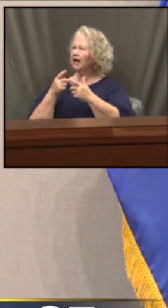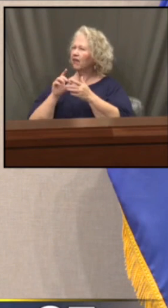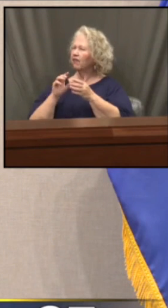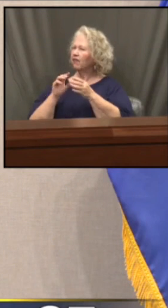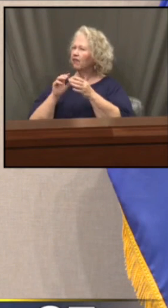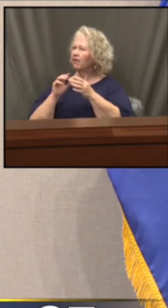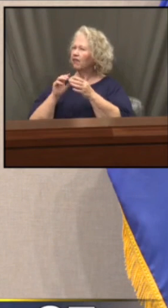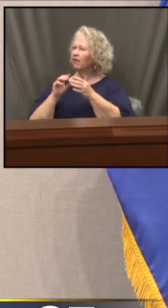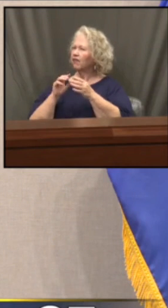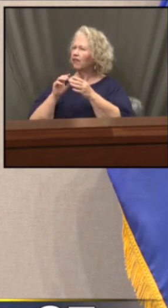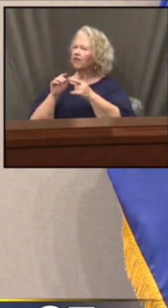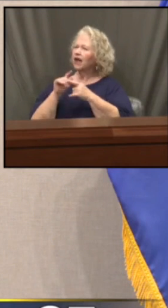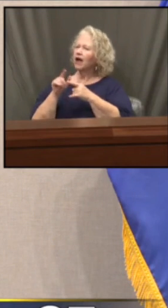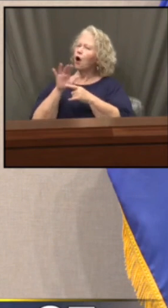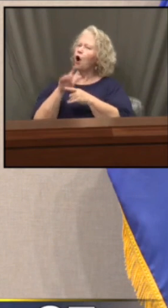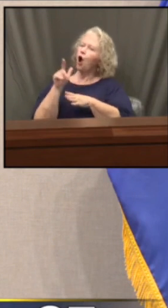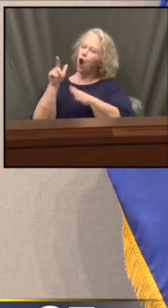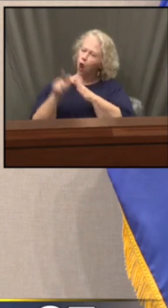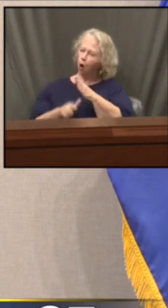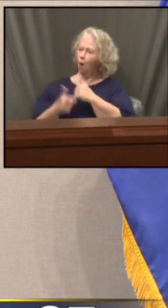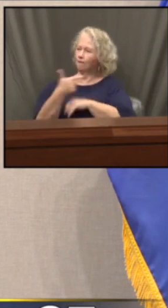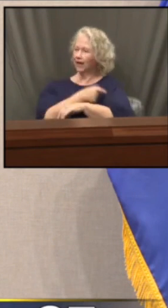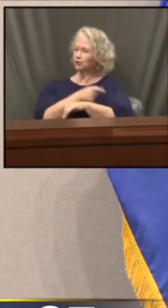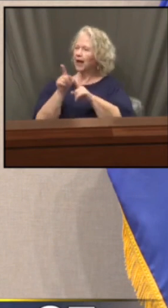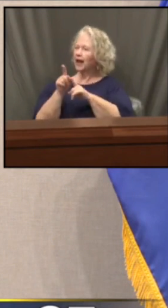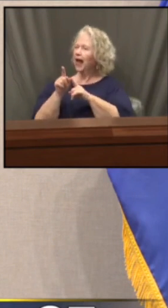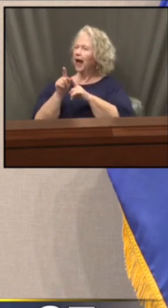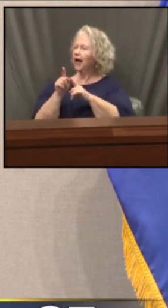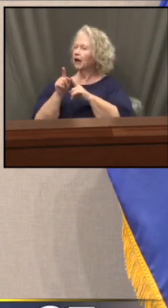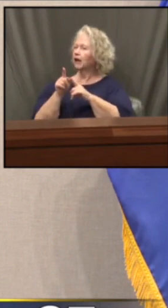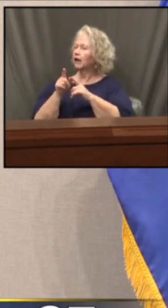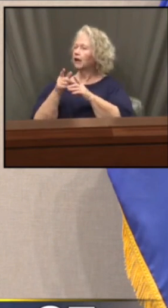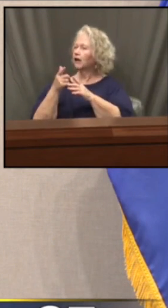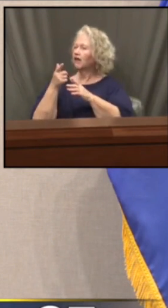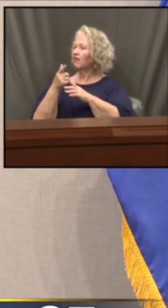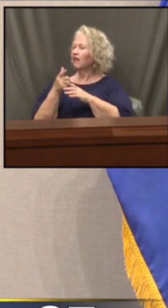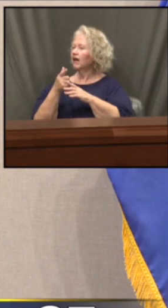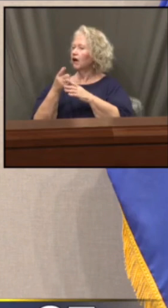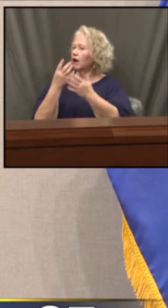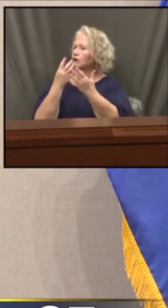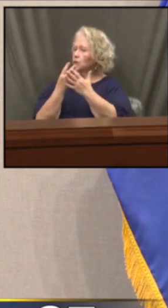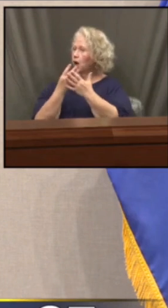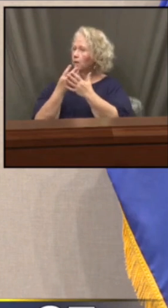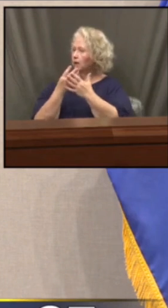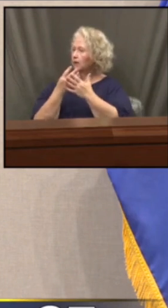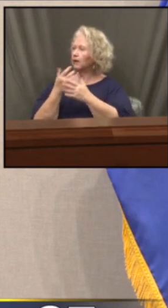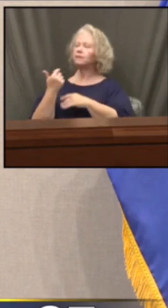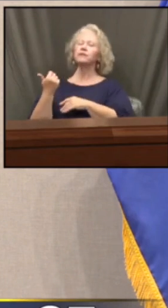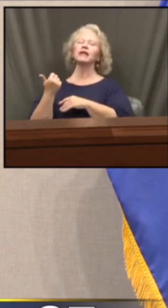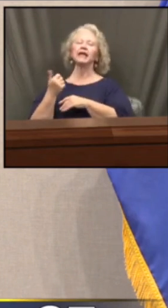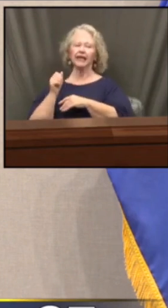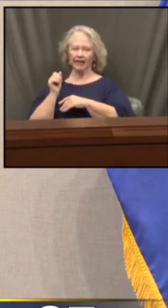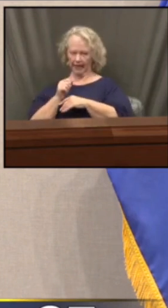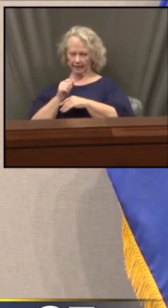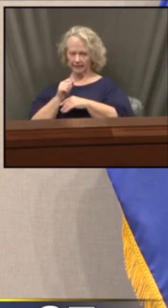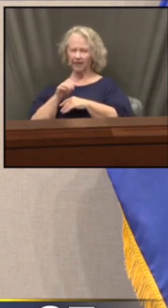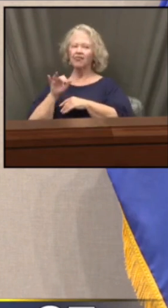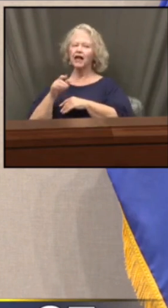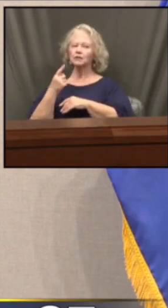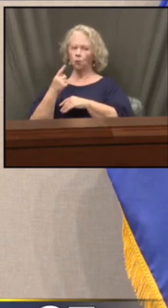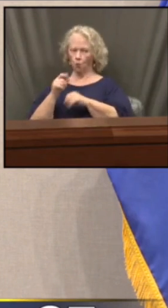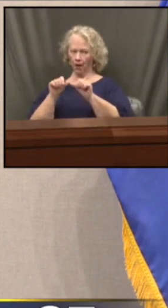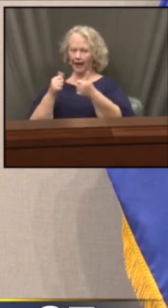in the correction department, but I'm not sure if things have changed since then. Yeah, we do believe that's one area where we